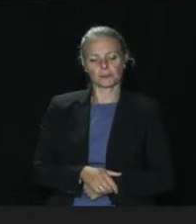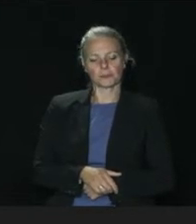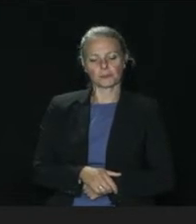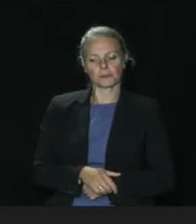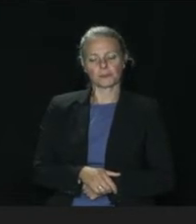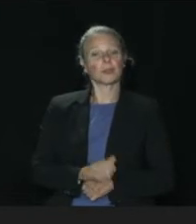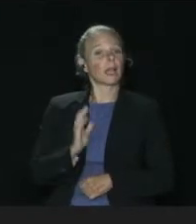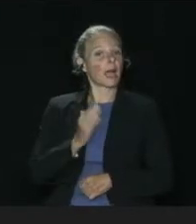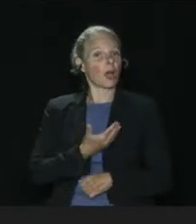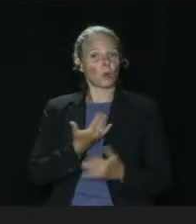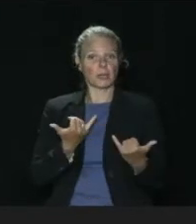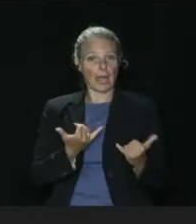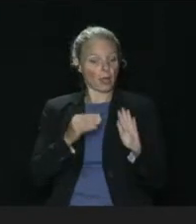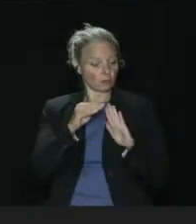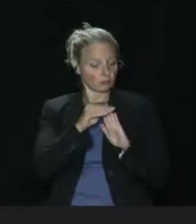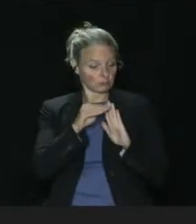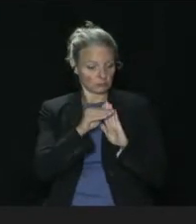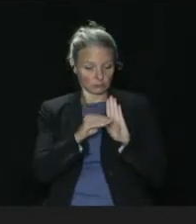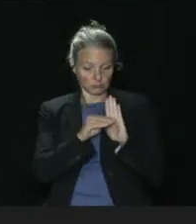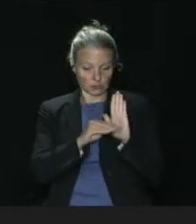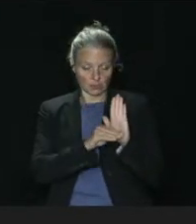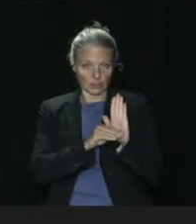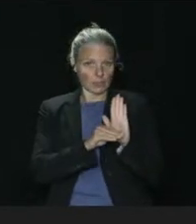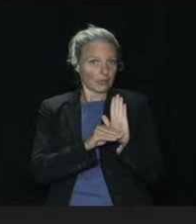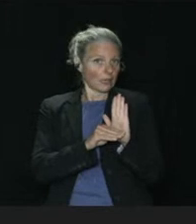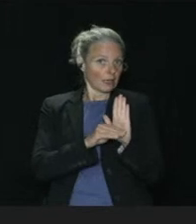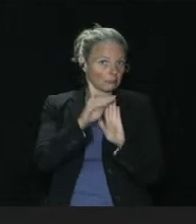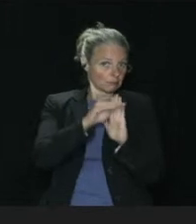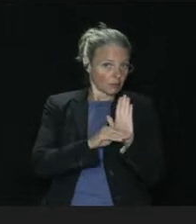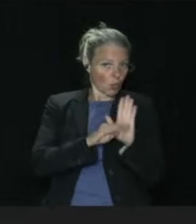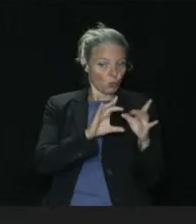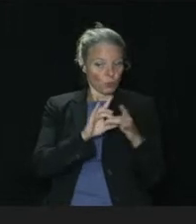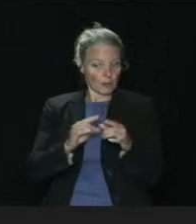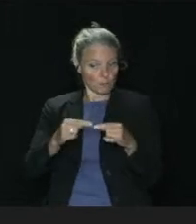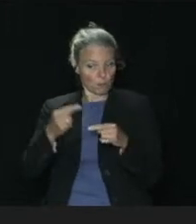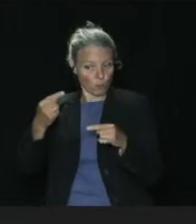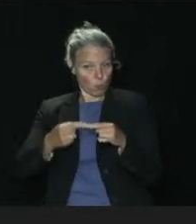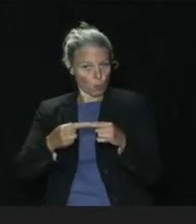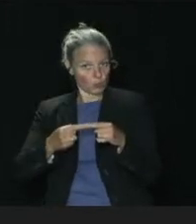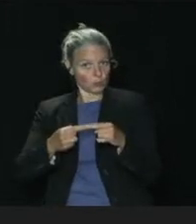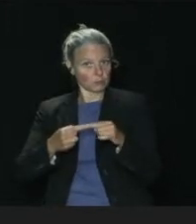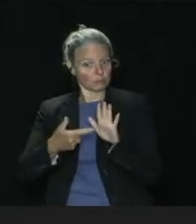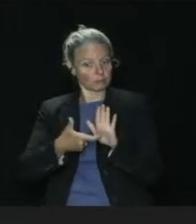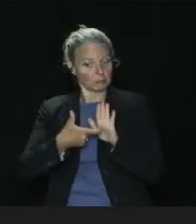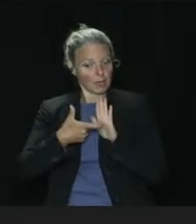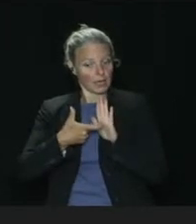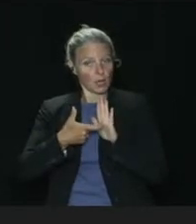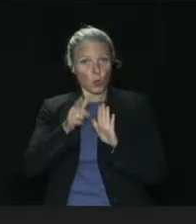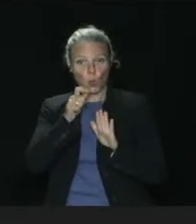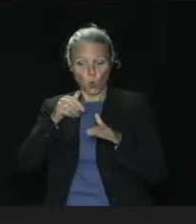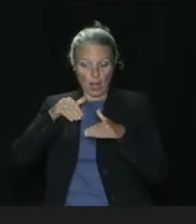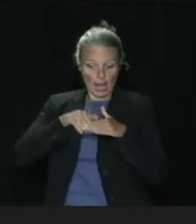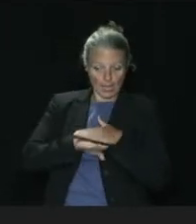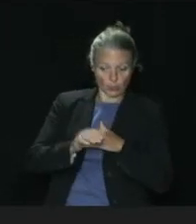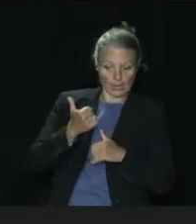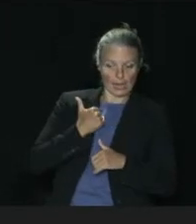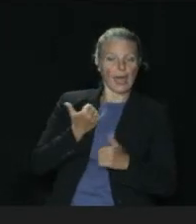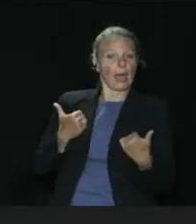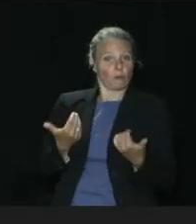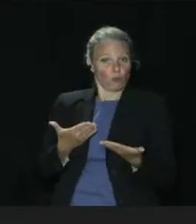construct is that anyone who's coming in who has the right to enter